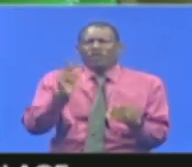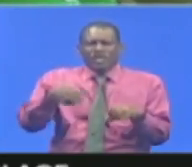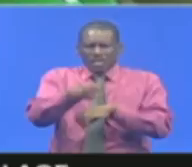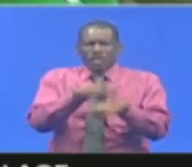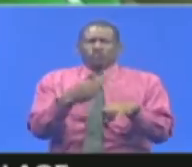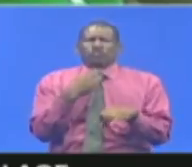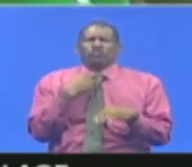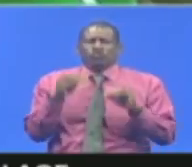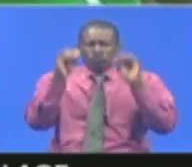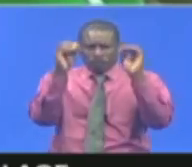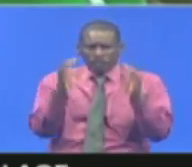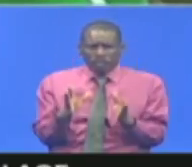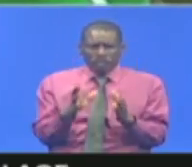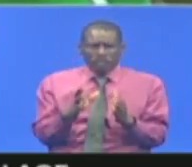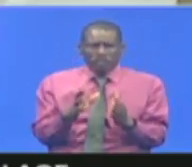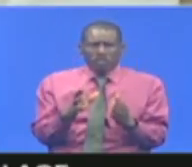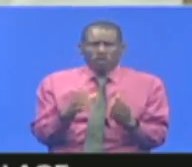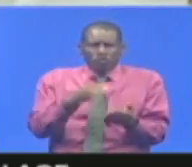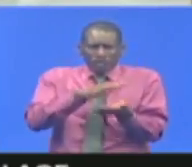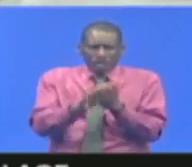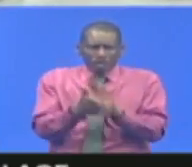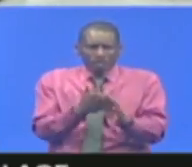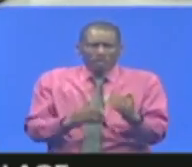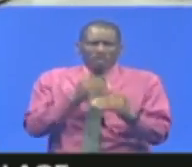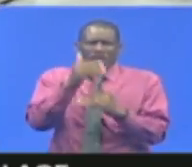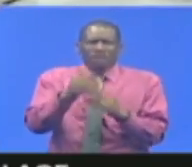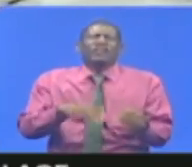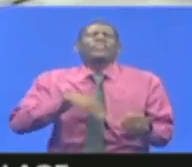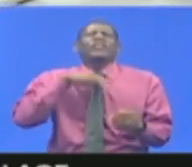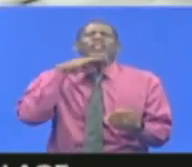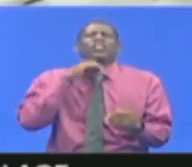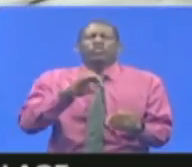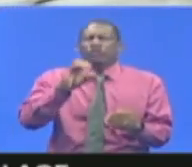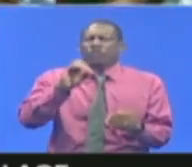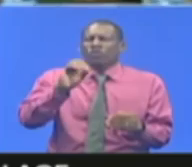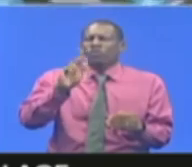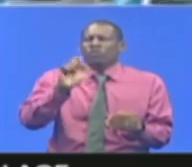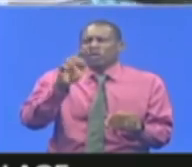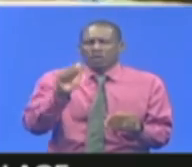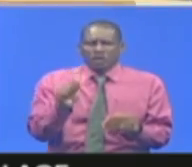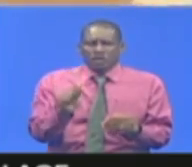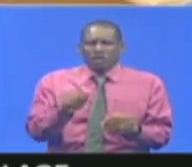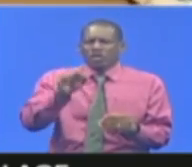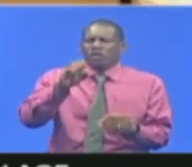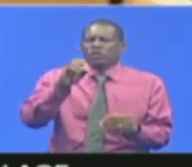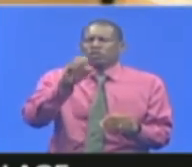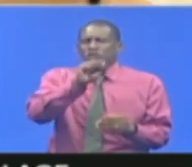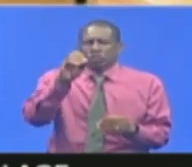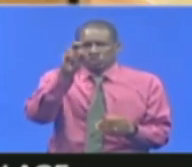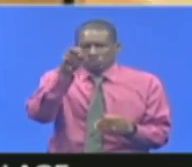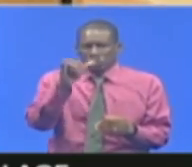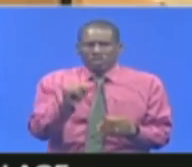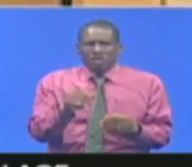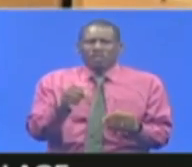National Union of Teachers fell vacant following the death of Okuta Osiani, Wilson Sossion, the